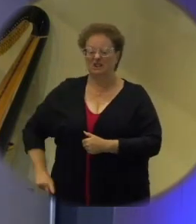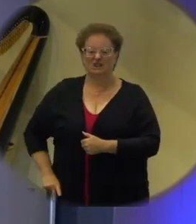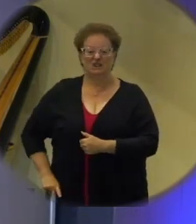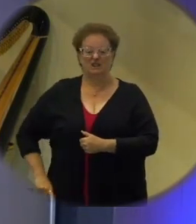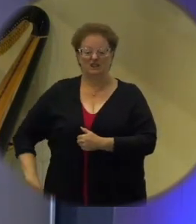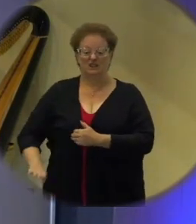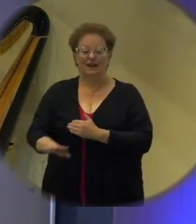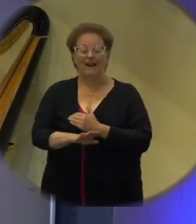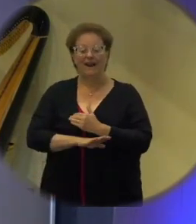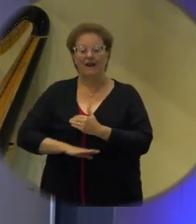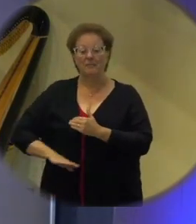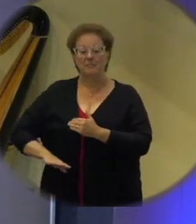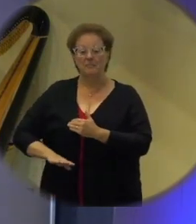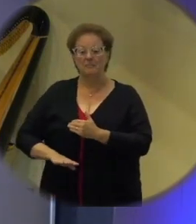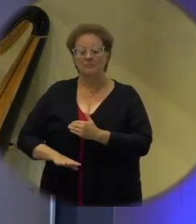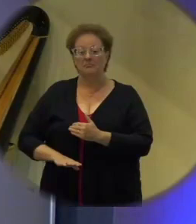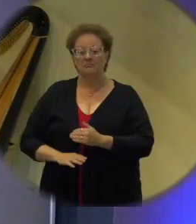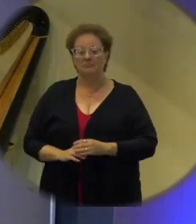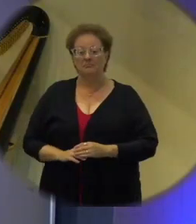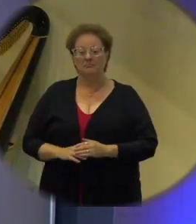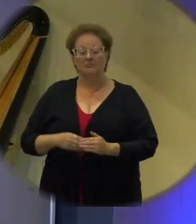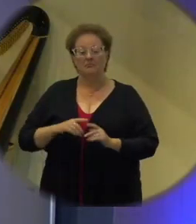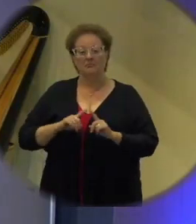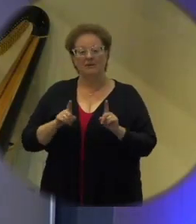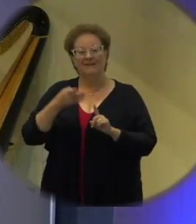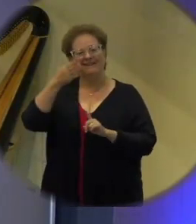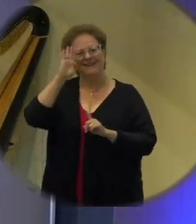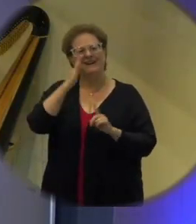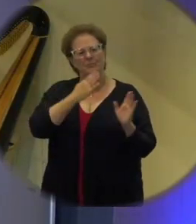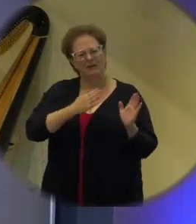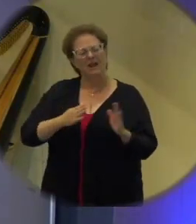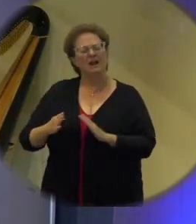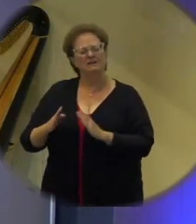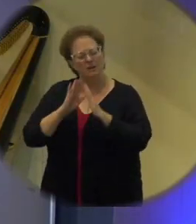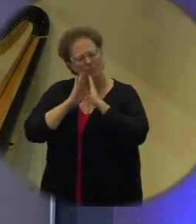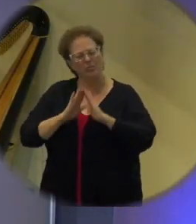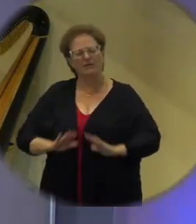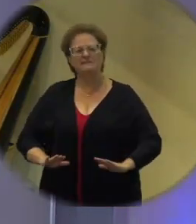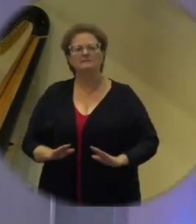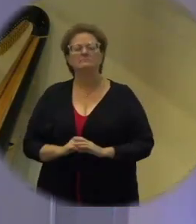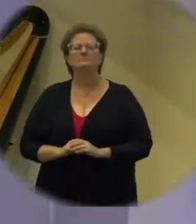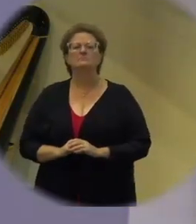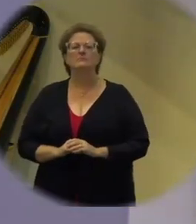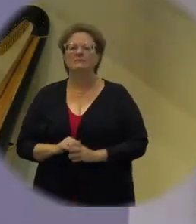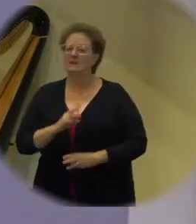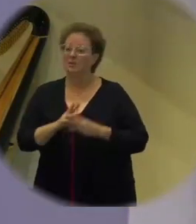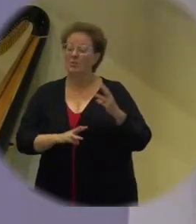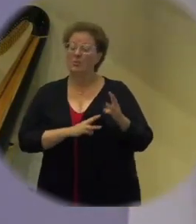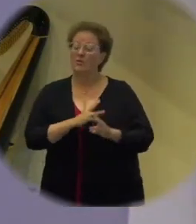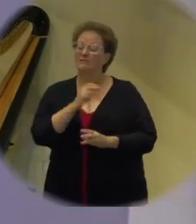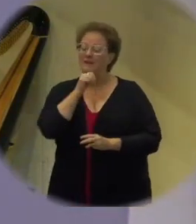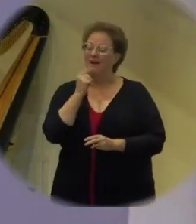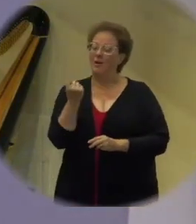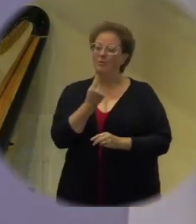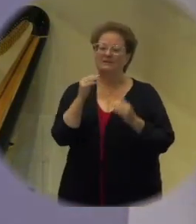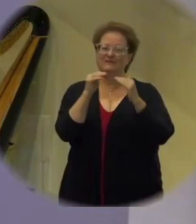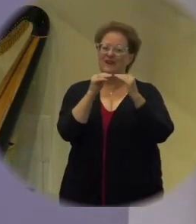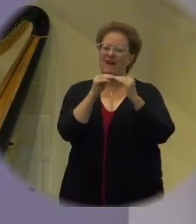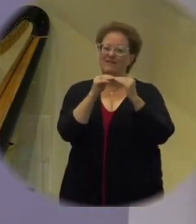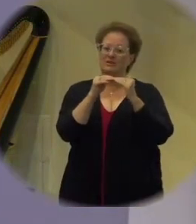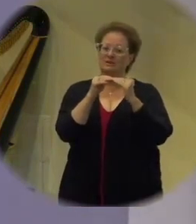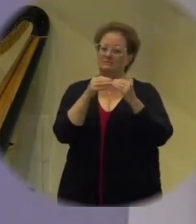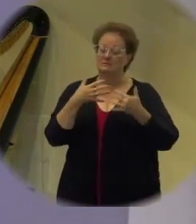even though they were there to be a blessing to the kingdom. Wow. So the world is unfair sometimes. It